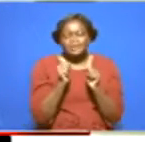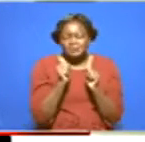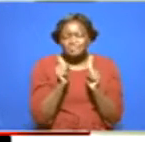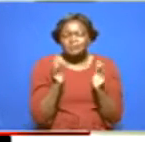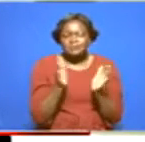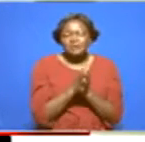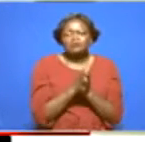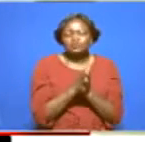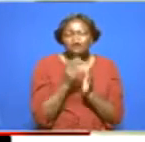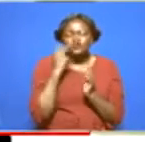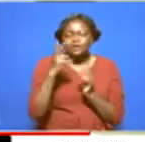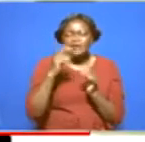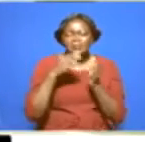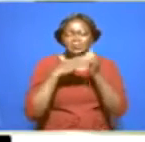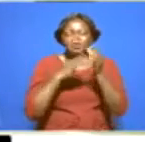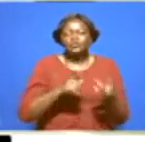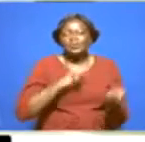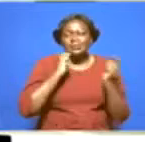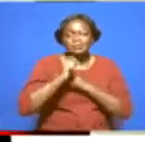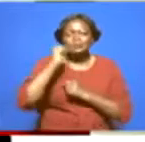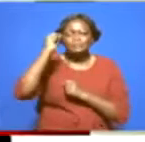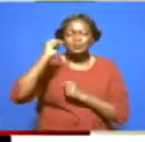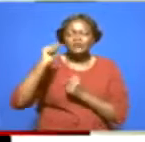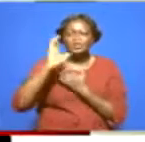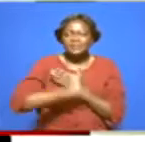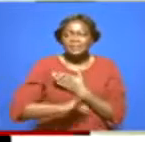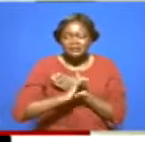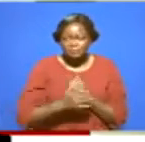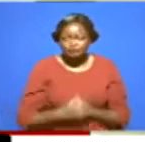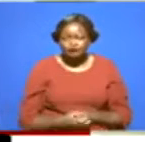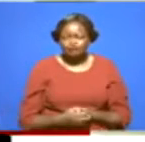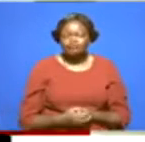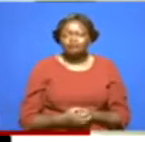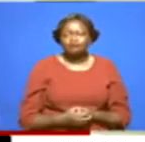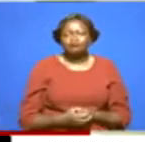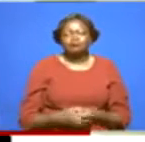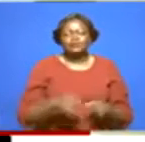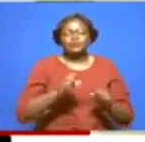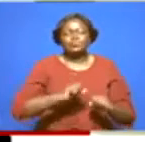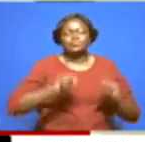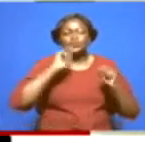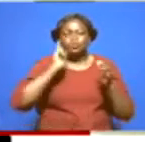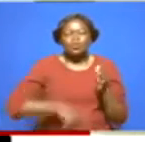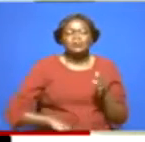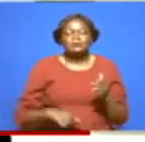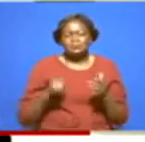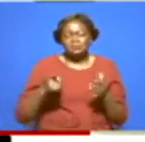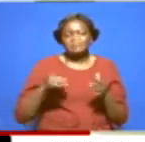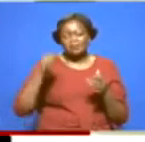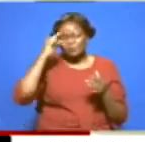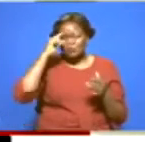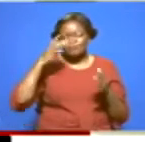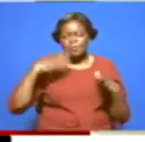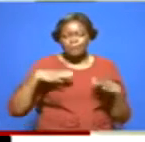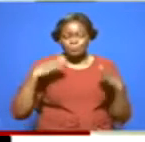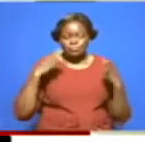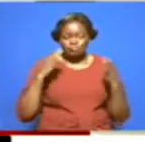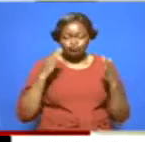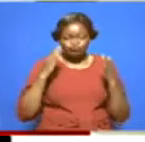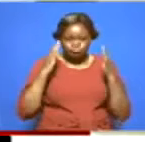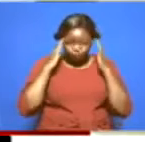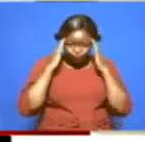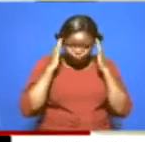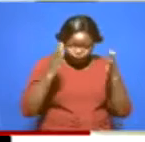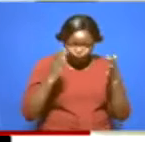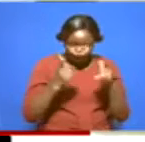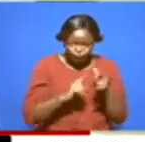the politics of this country. Kalua said his government will be people-centered, enabled by the transformative political leadership